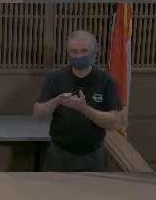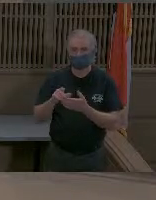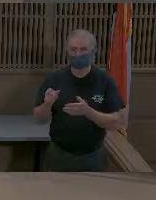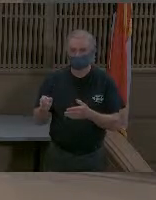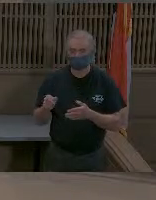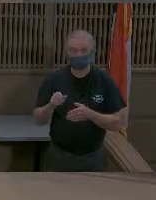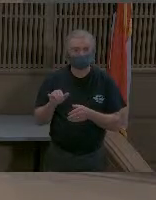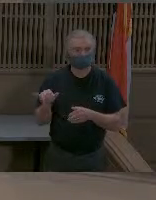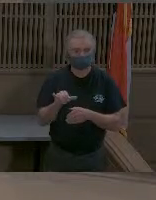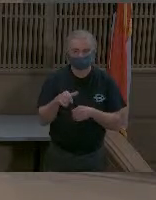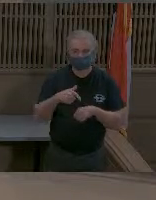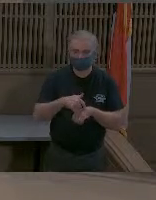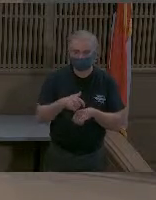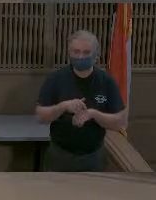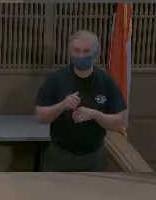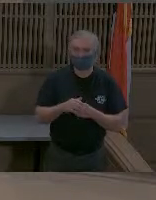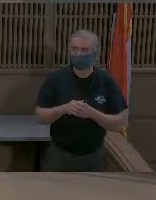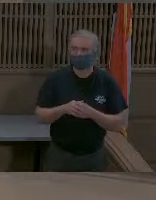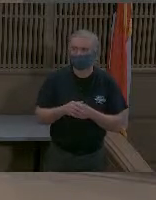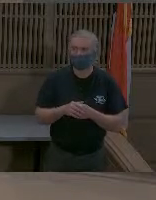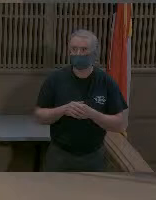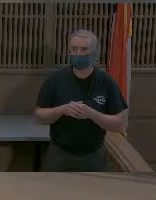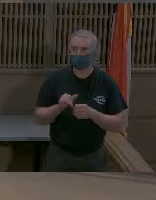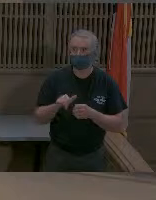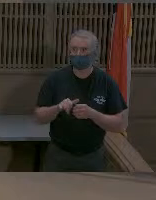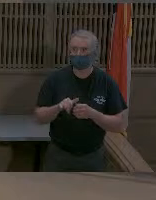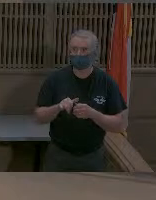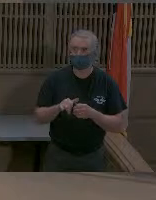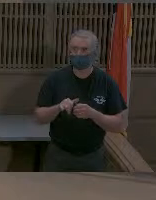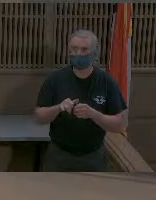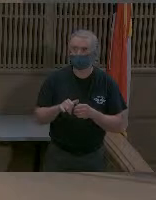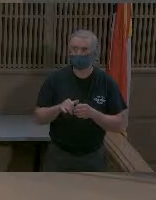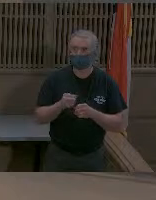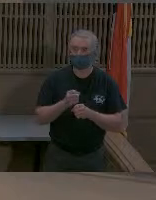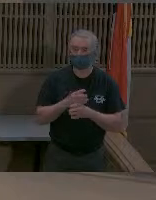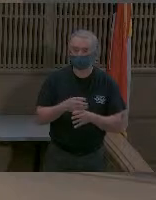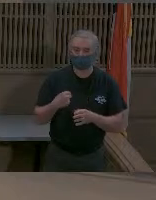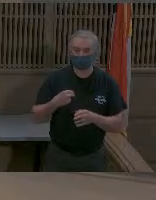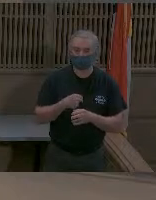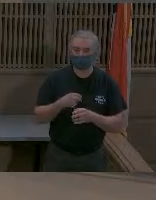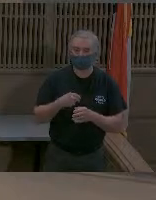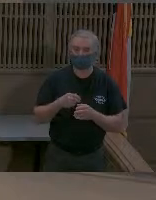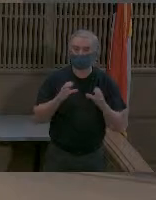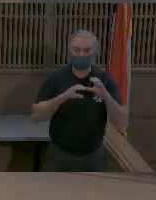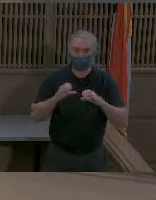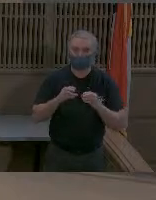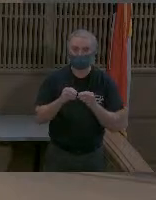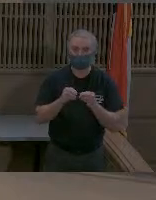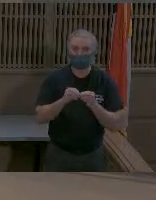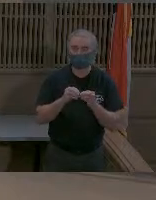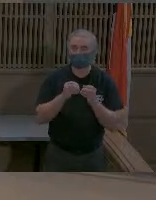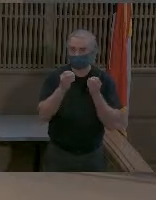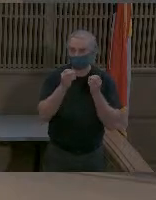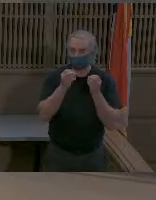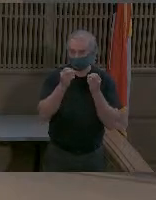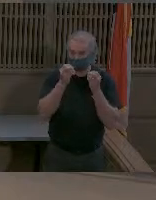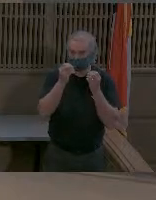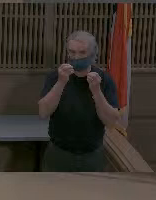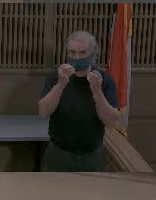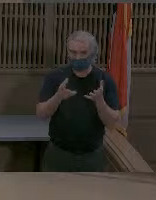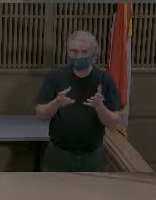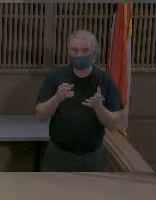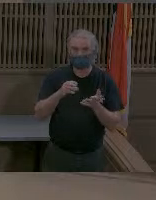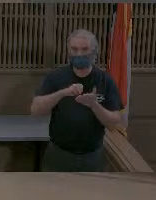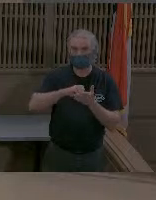time. This prompted us to really seek more education about how this worked. Fortunately,